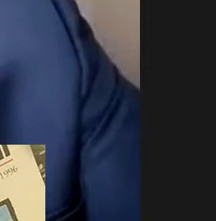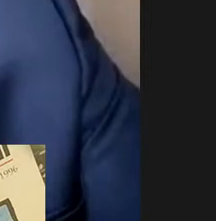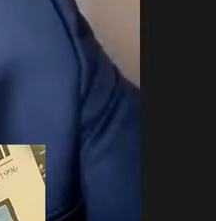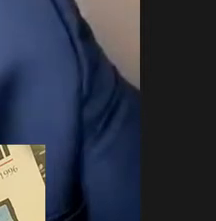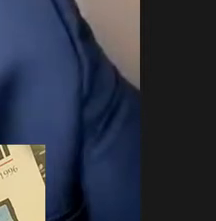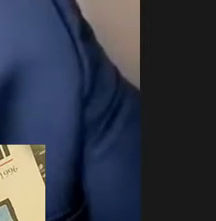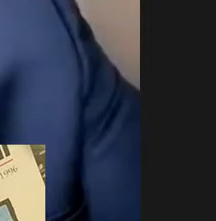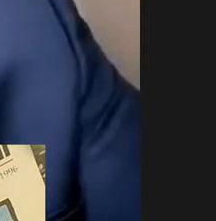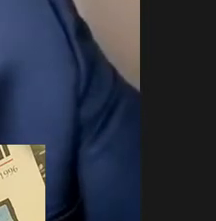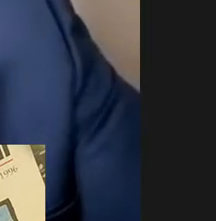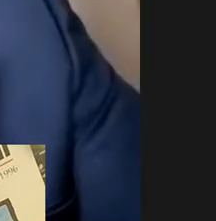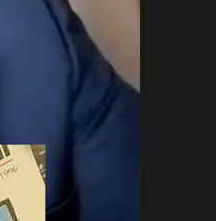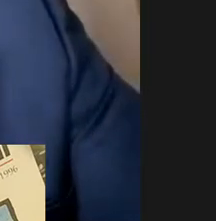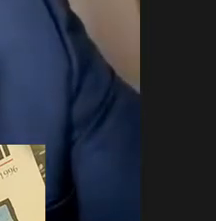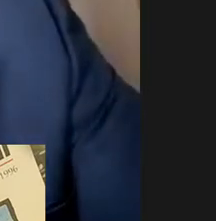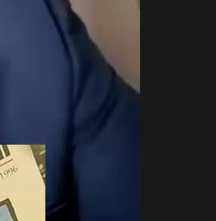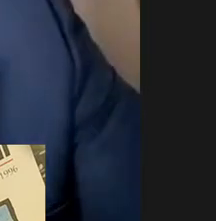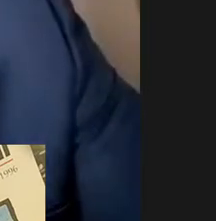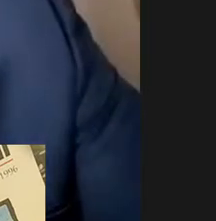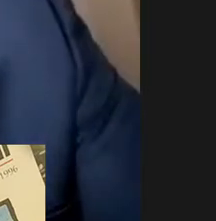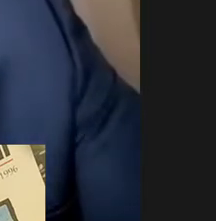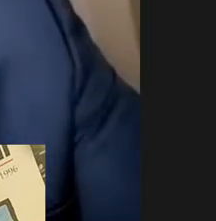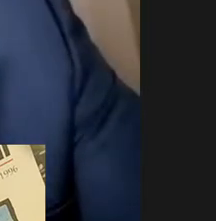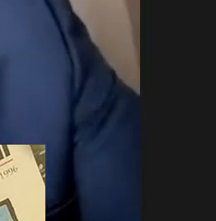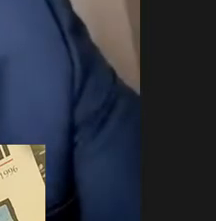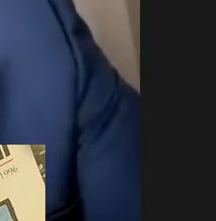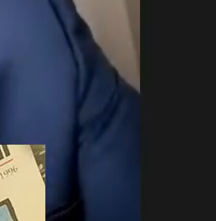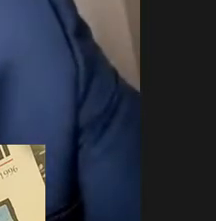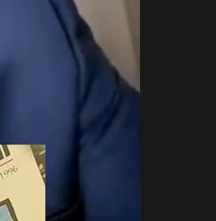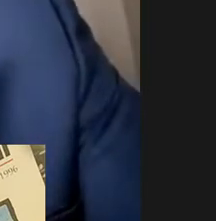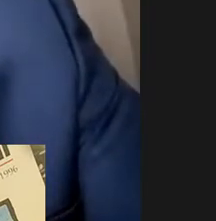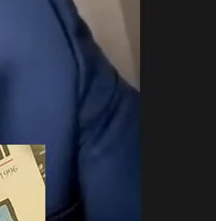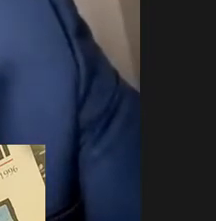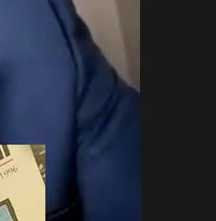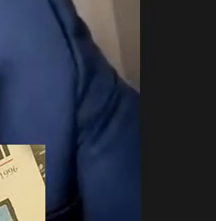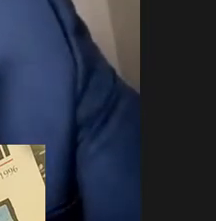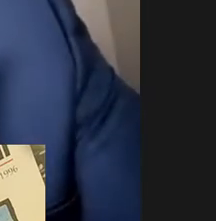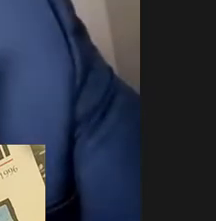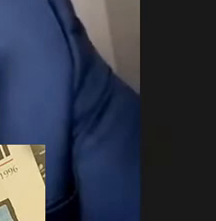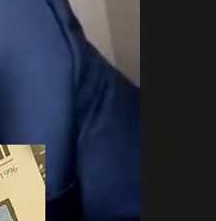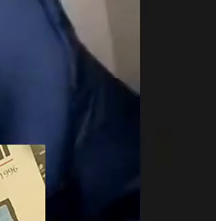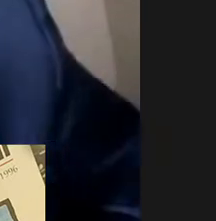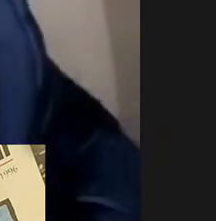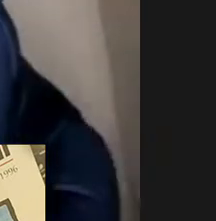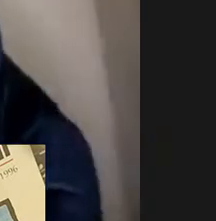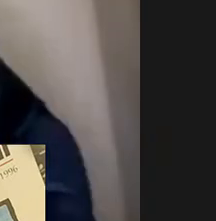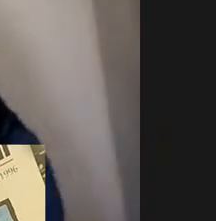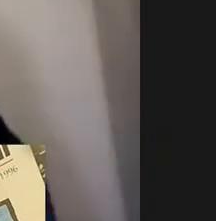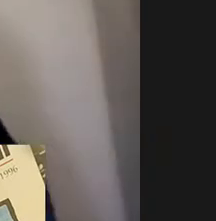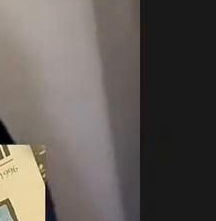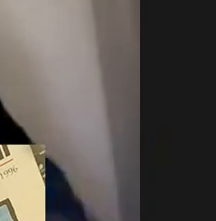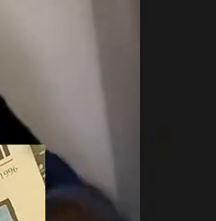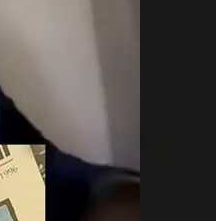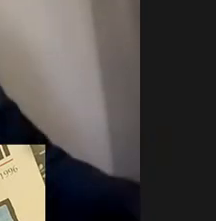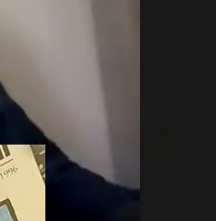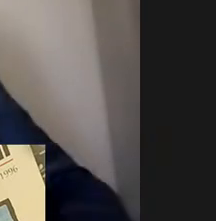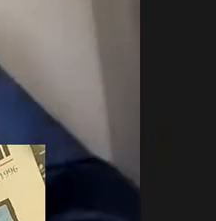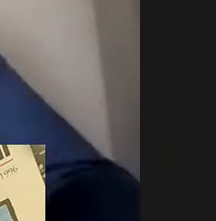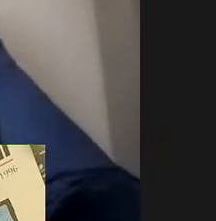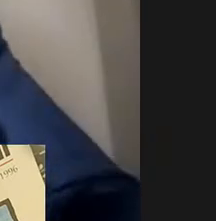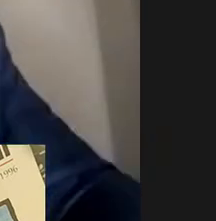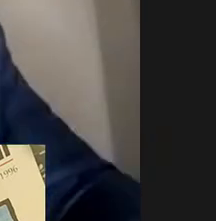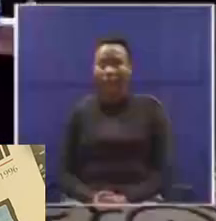and compassion on them because they are no longer our leaders but the enemies of our democracy thank you very much honorable chair